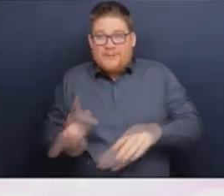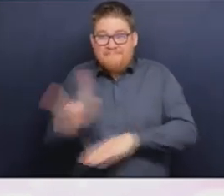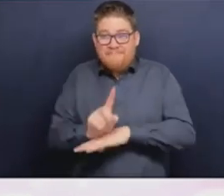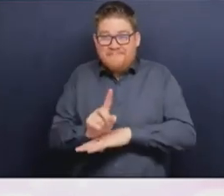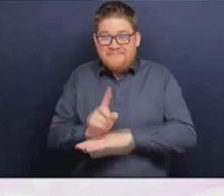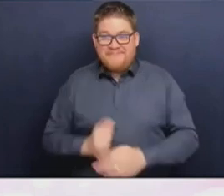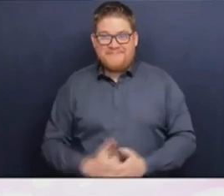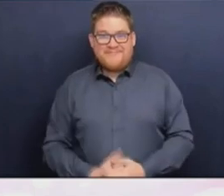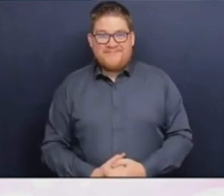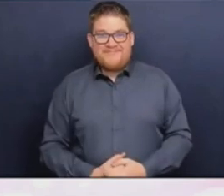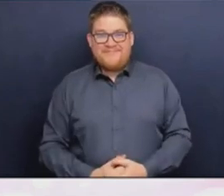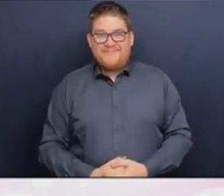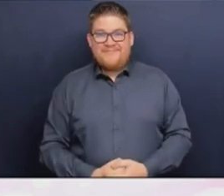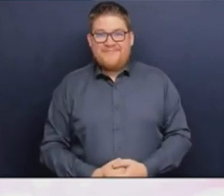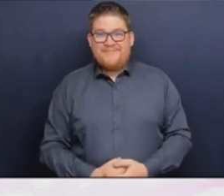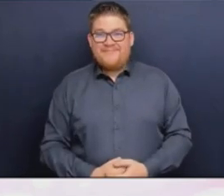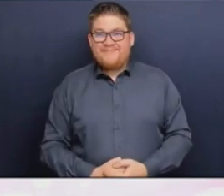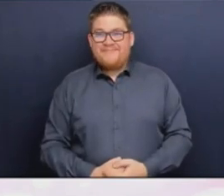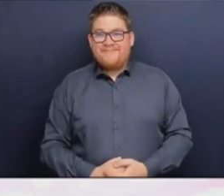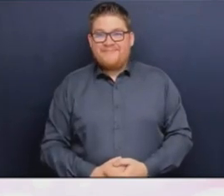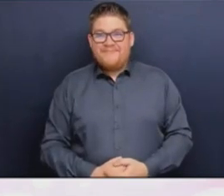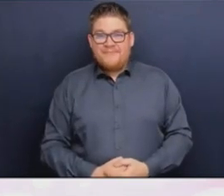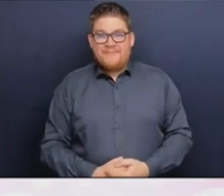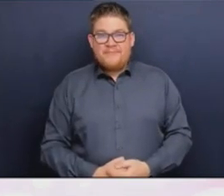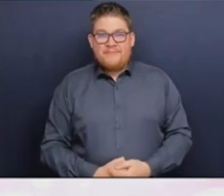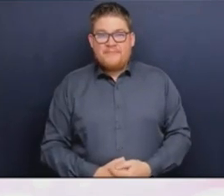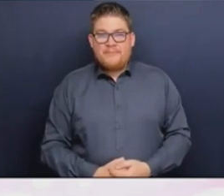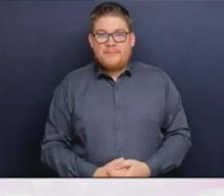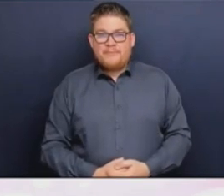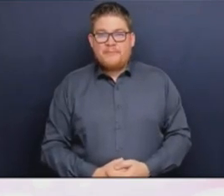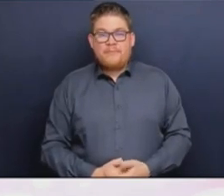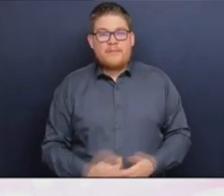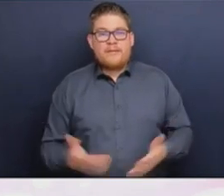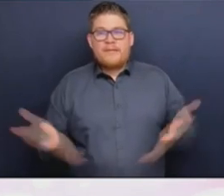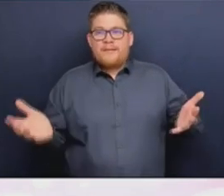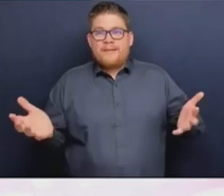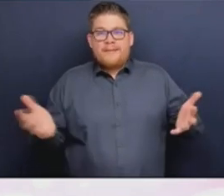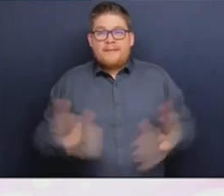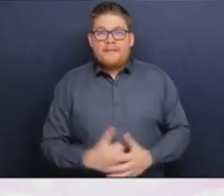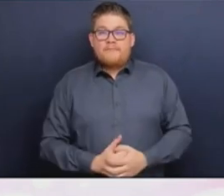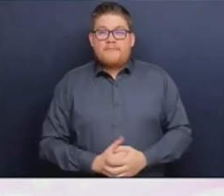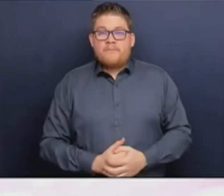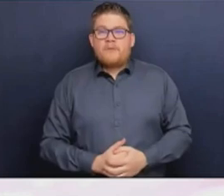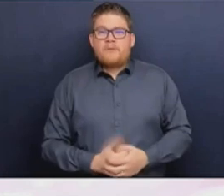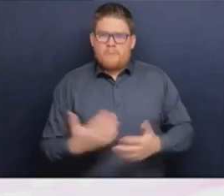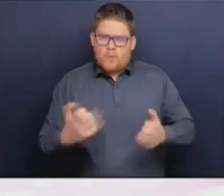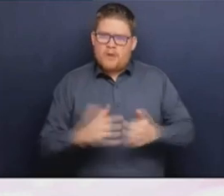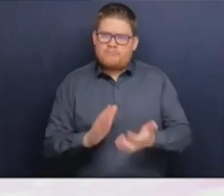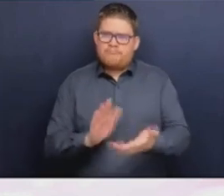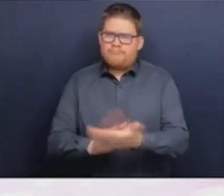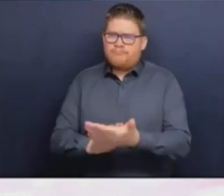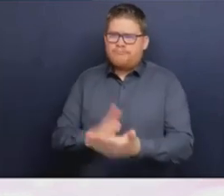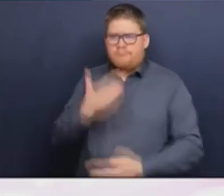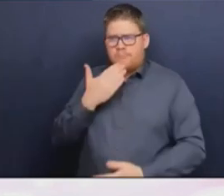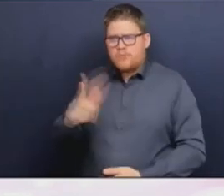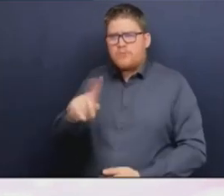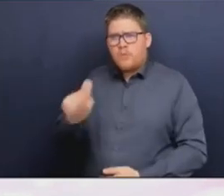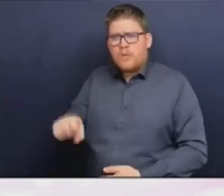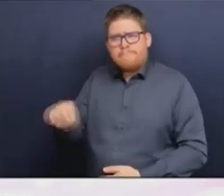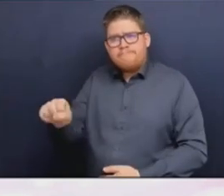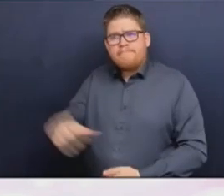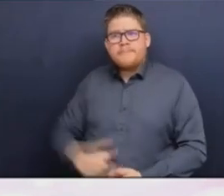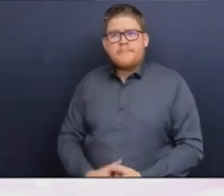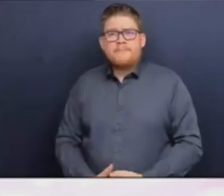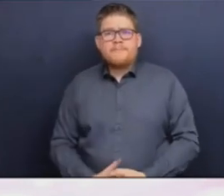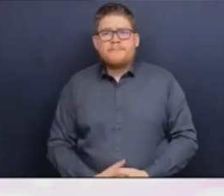for the first. But I just want to applaud the question, because in fact, if we do not put